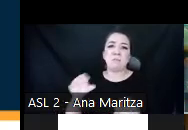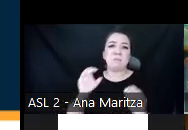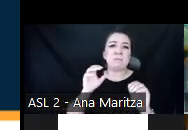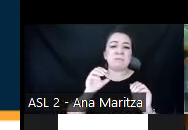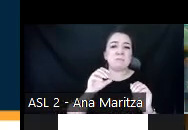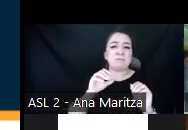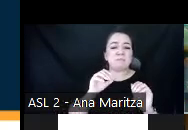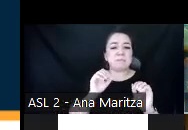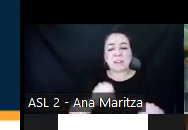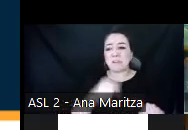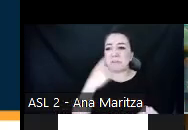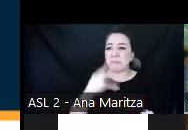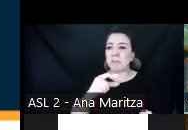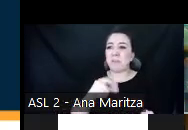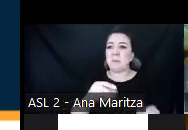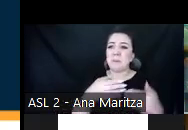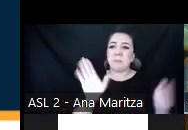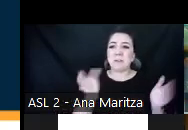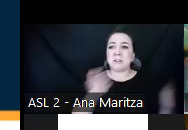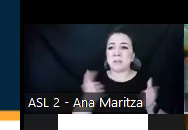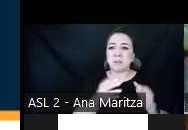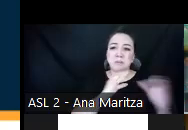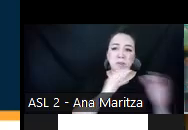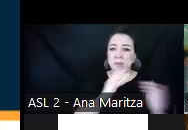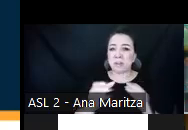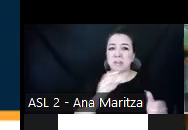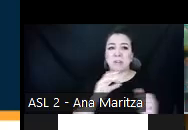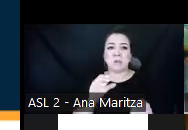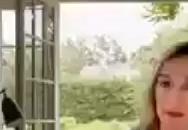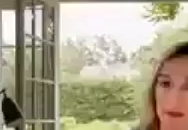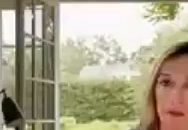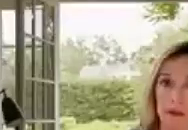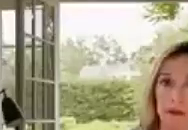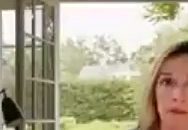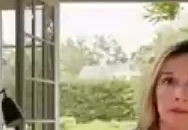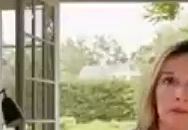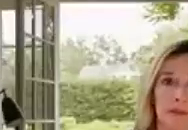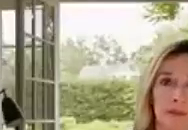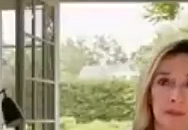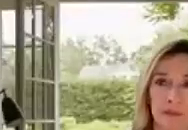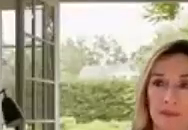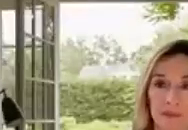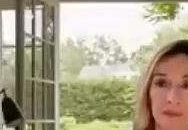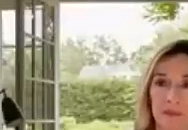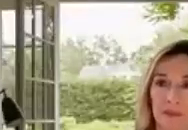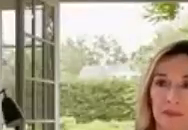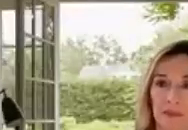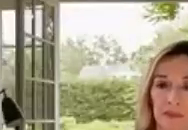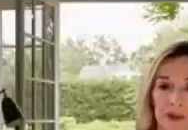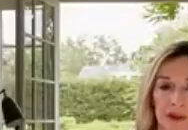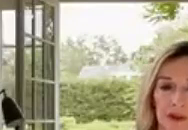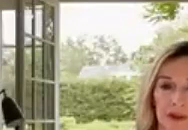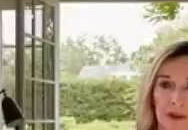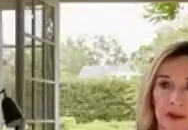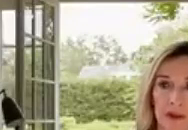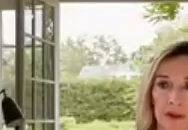service communications work, I think. So Michelle might know. She's here until 11. Was she? Okay. I'm here. Hi, Wynn. Oh, Hi. perfect. Do you